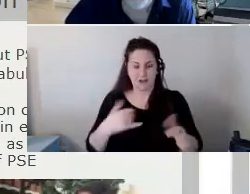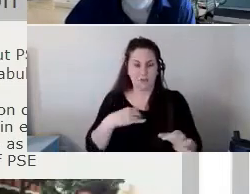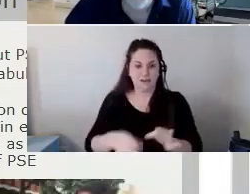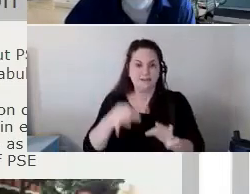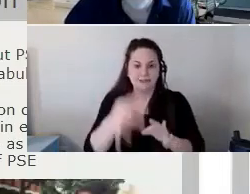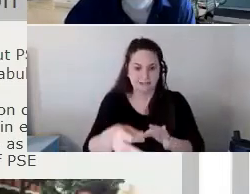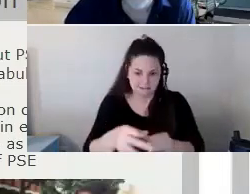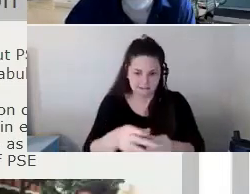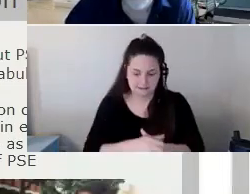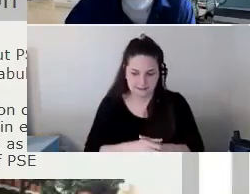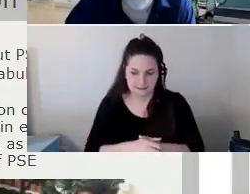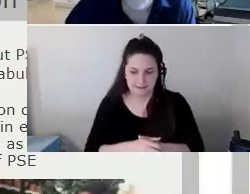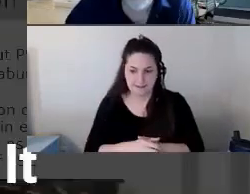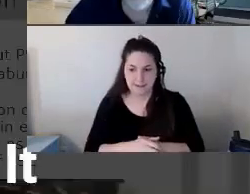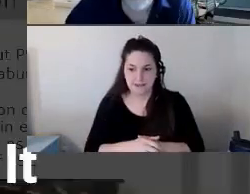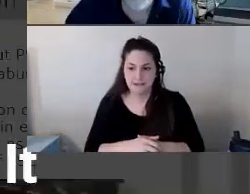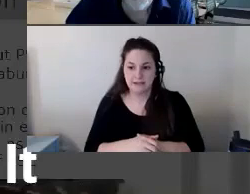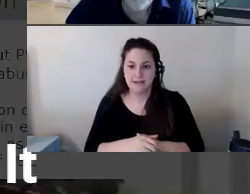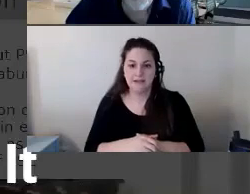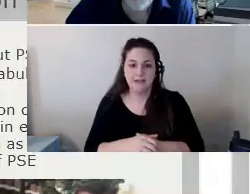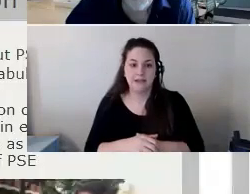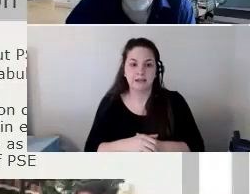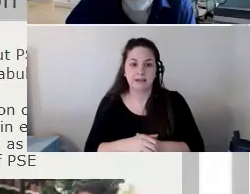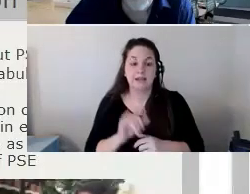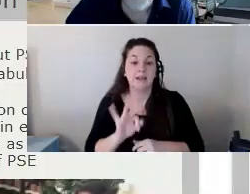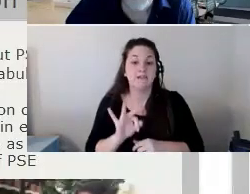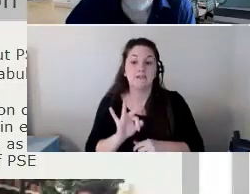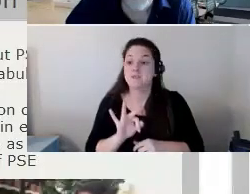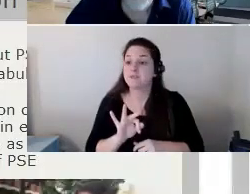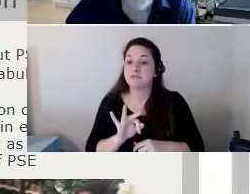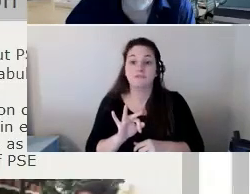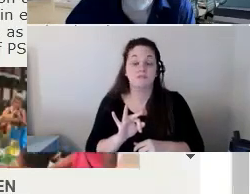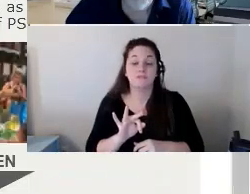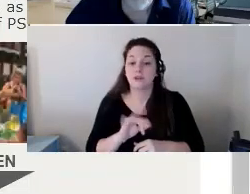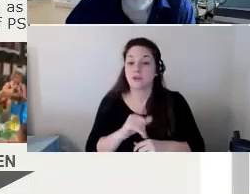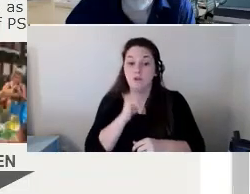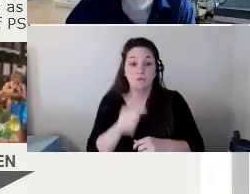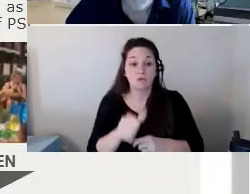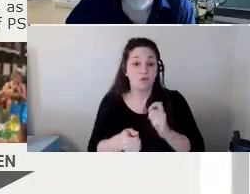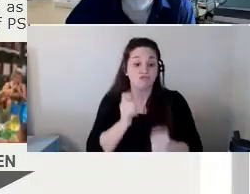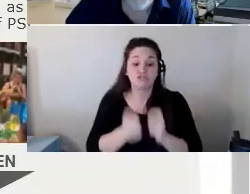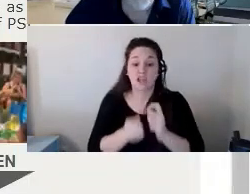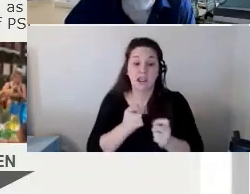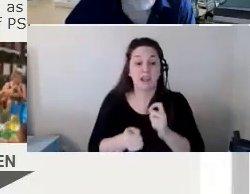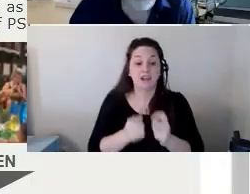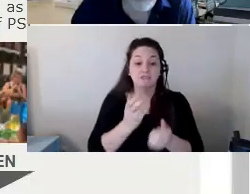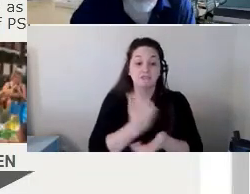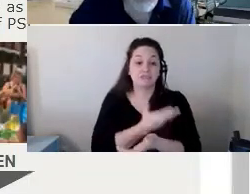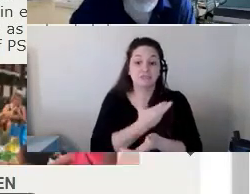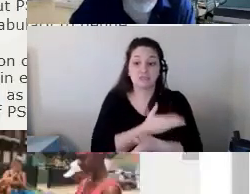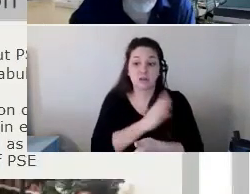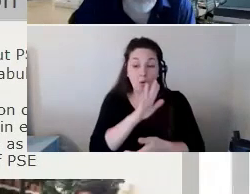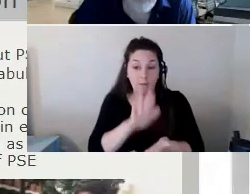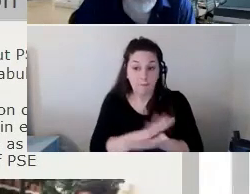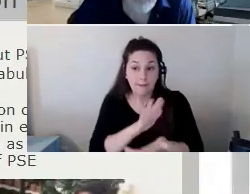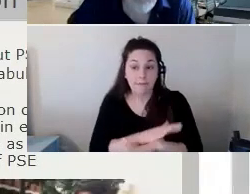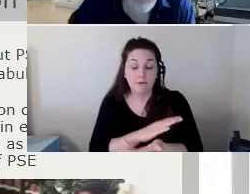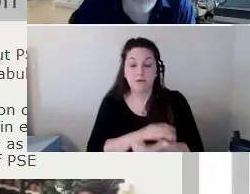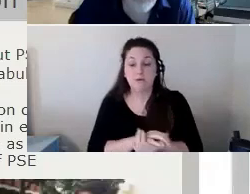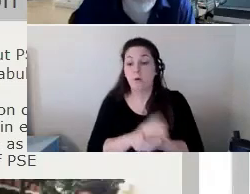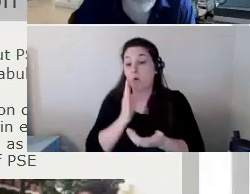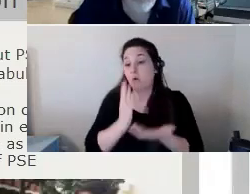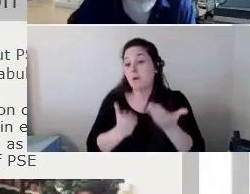us. If you don't revise your paper or choose not to, or in some units, your first submission